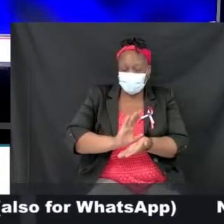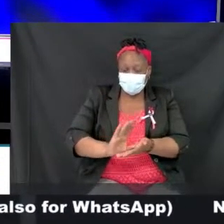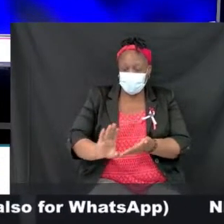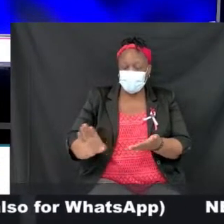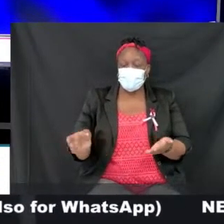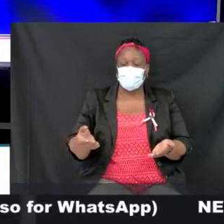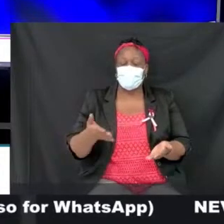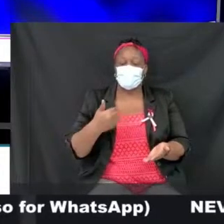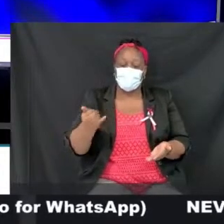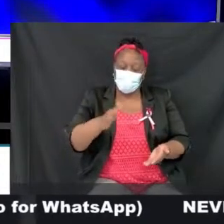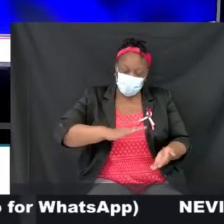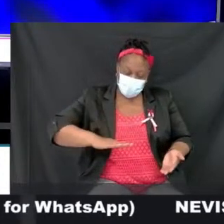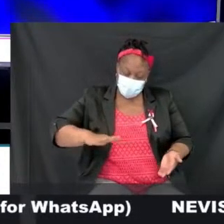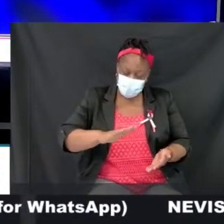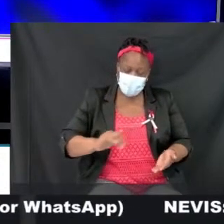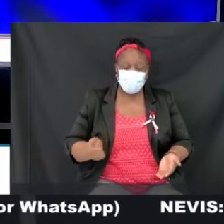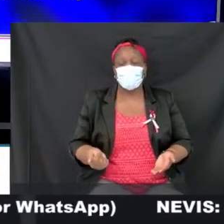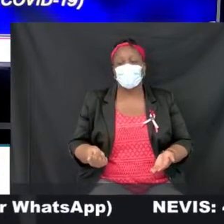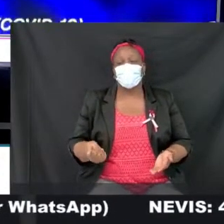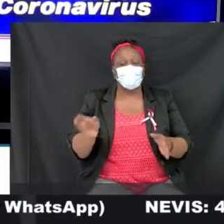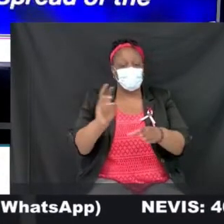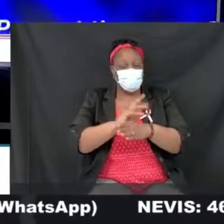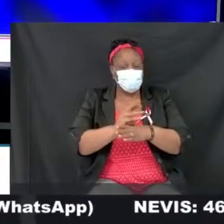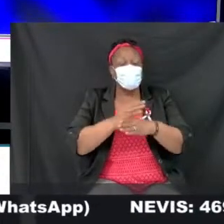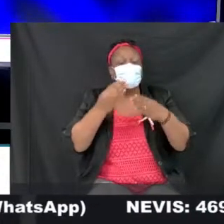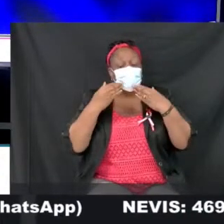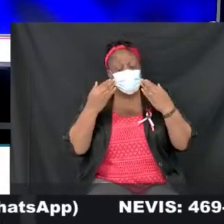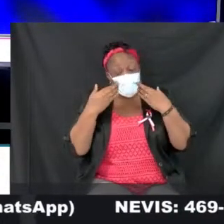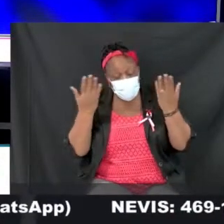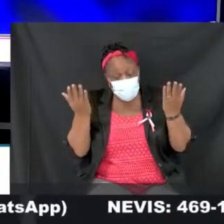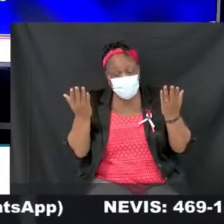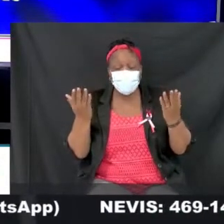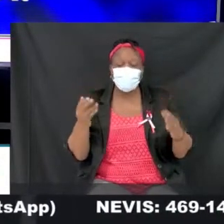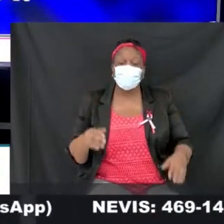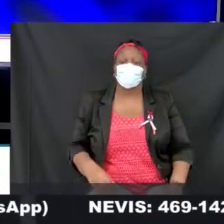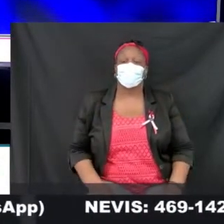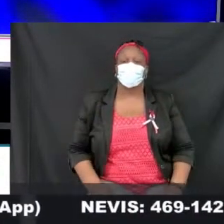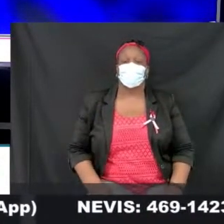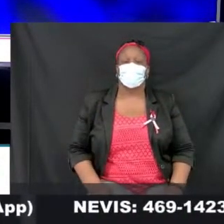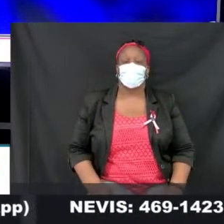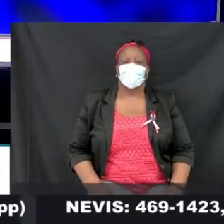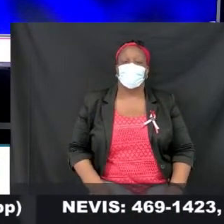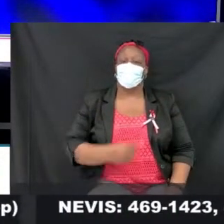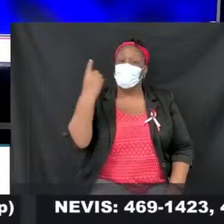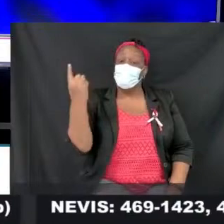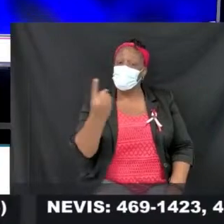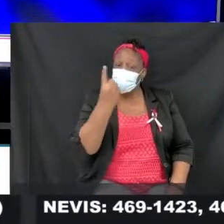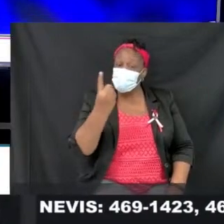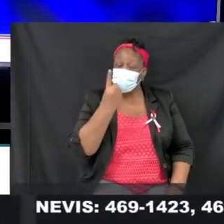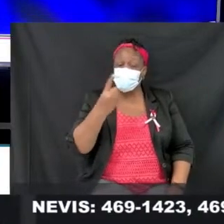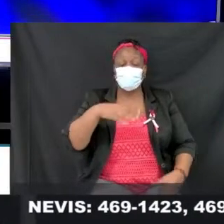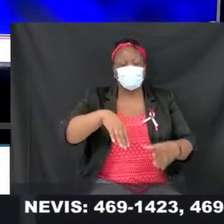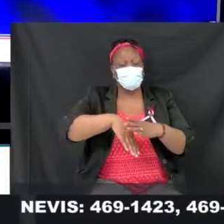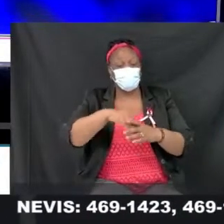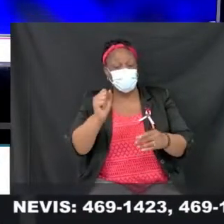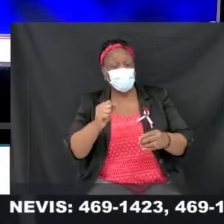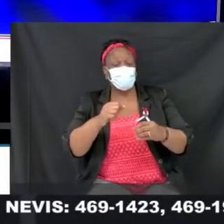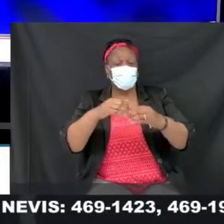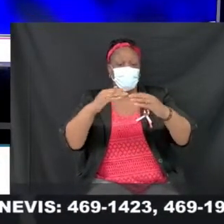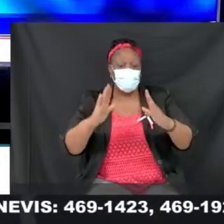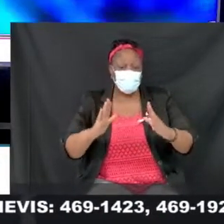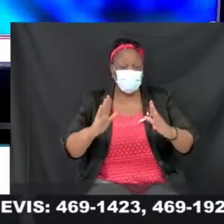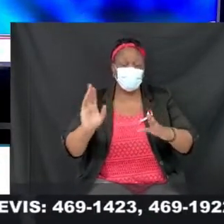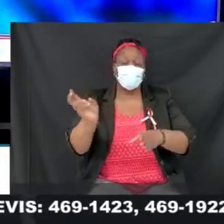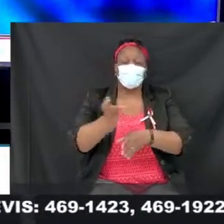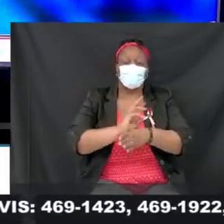We will reward your good behavior. Remember always to wear face masks when in public, maintain a physical distance of